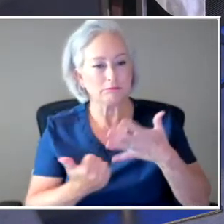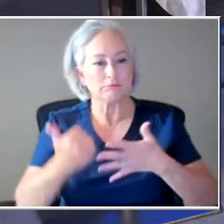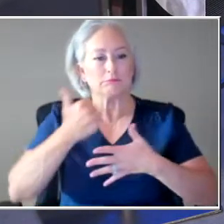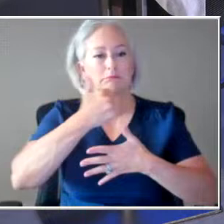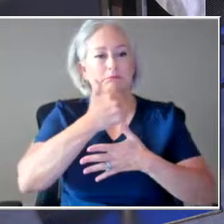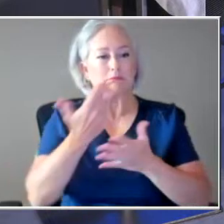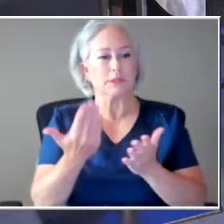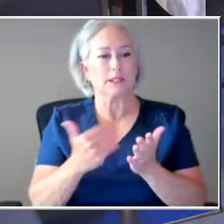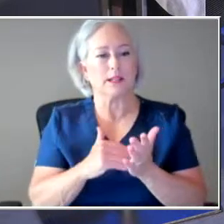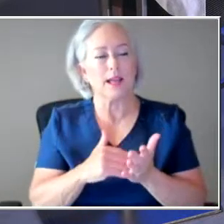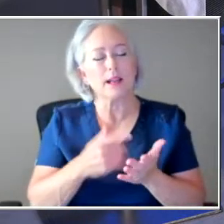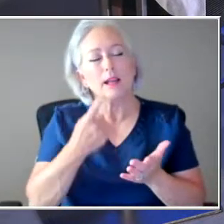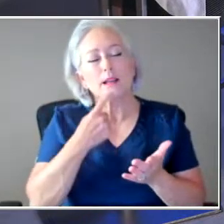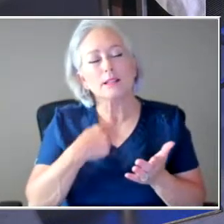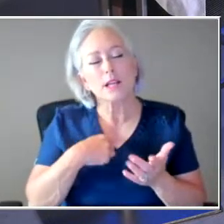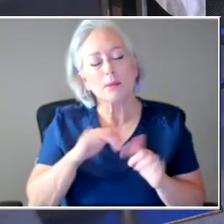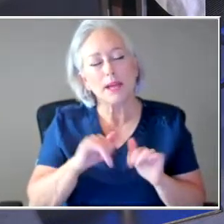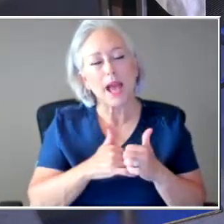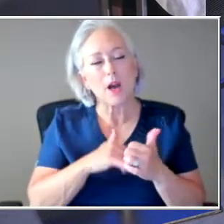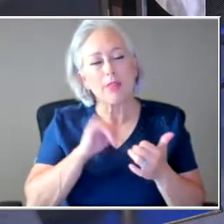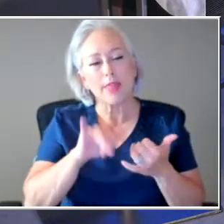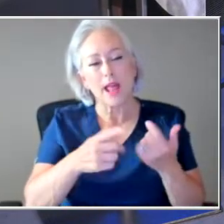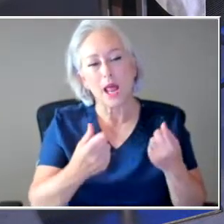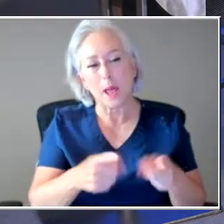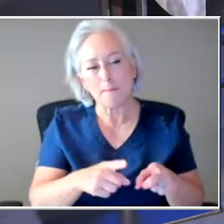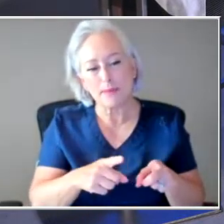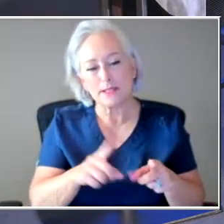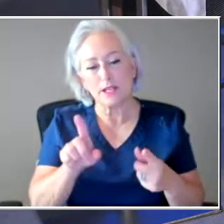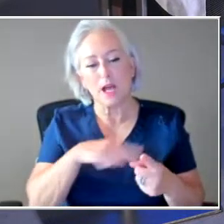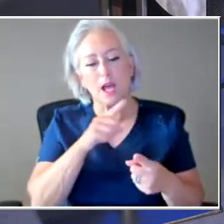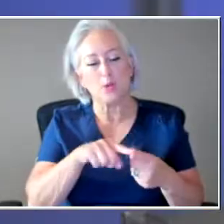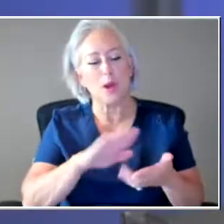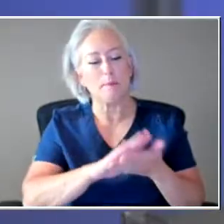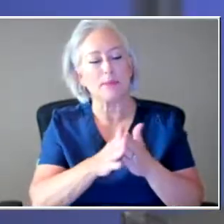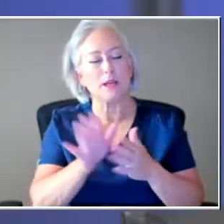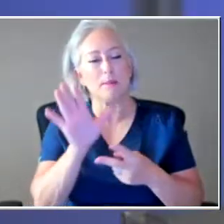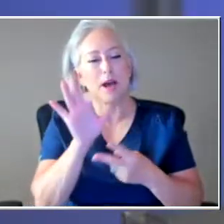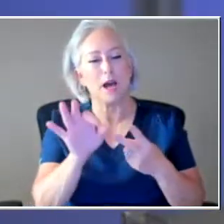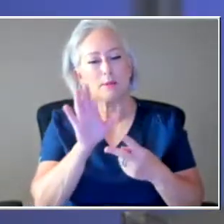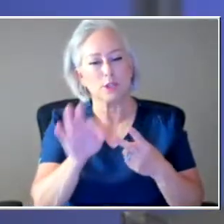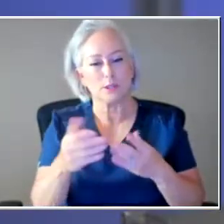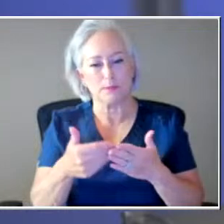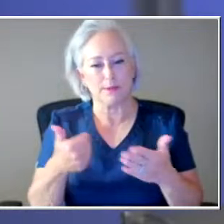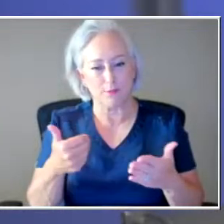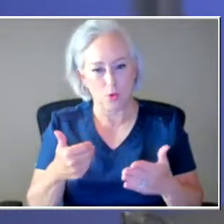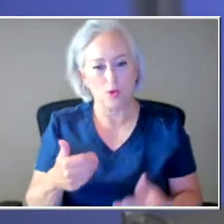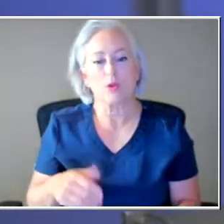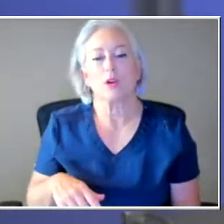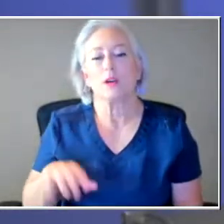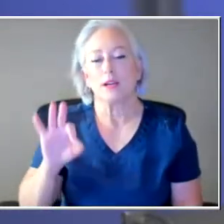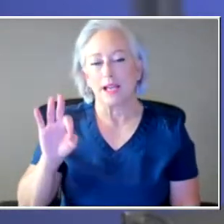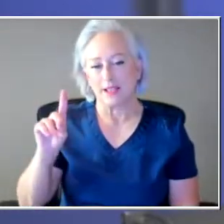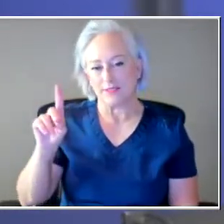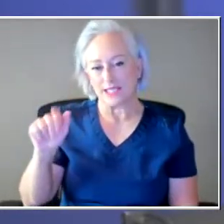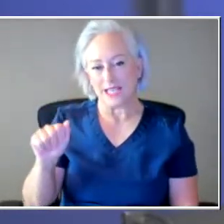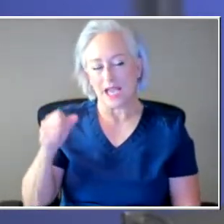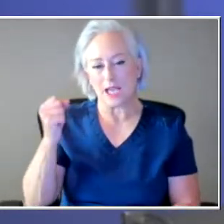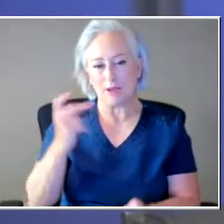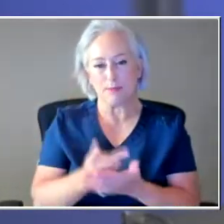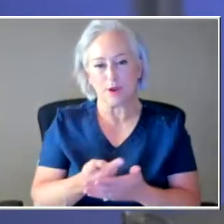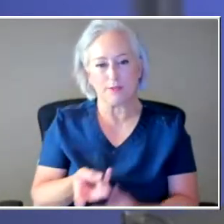little bit more how that works and where that would become an option sooner. Right. So in April, the FDA approved 2 CAR T